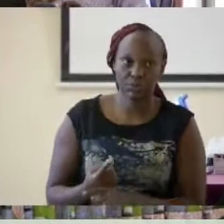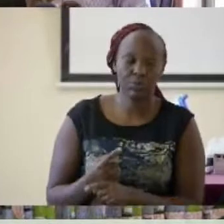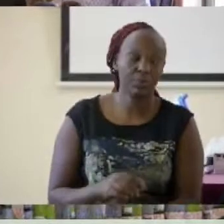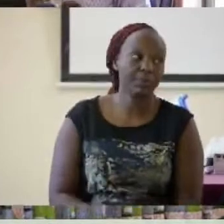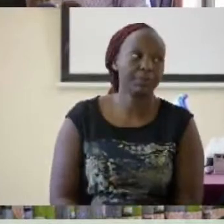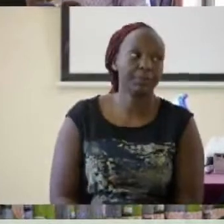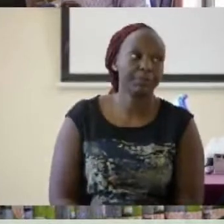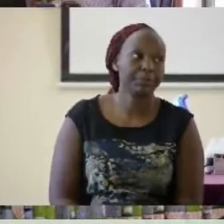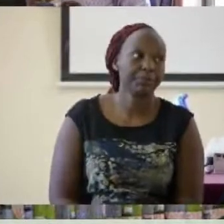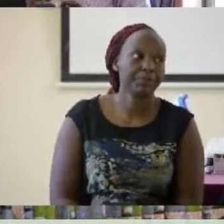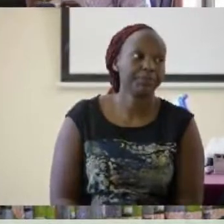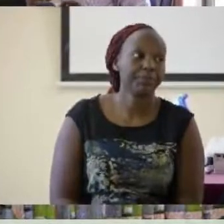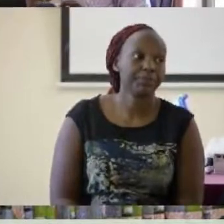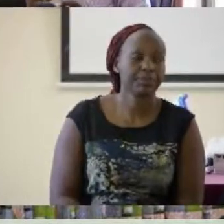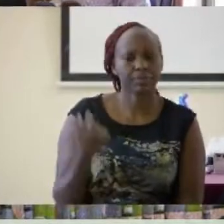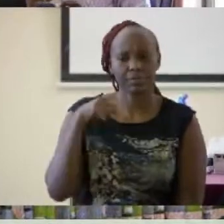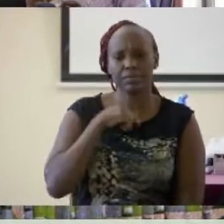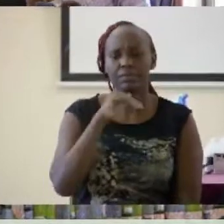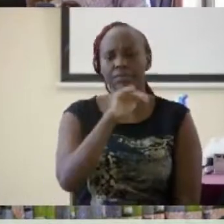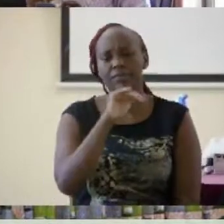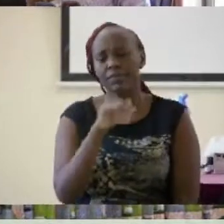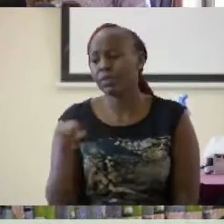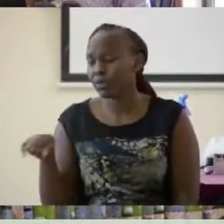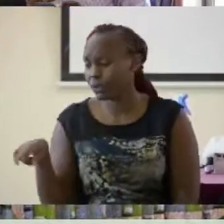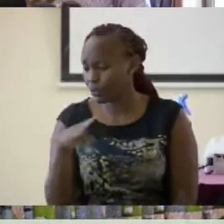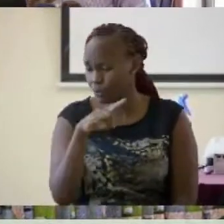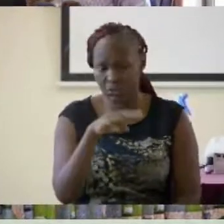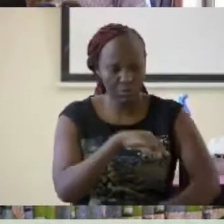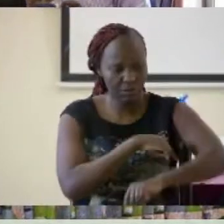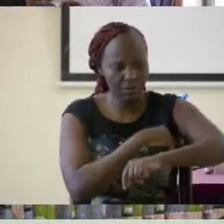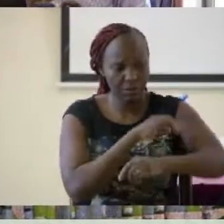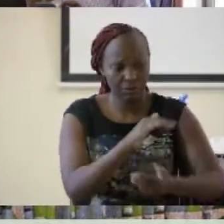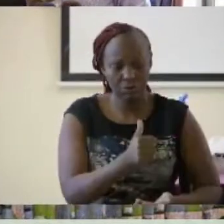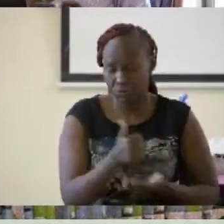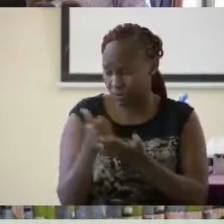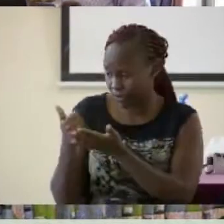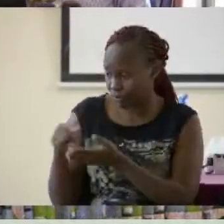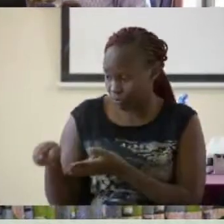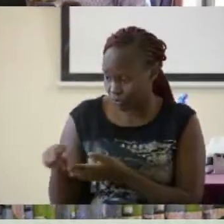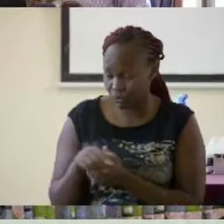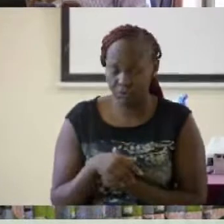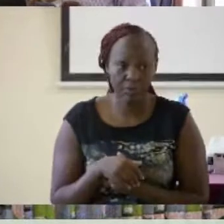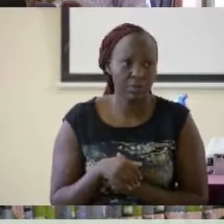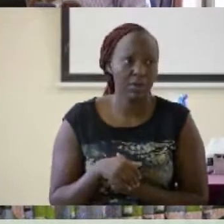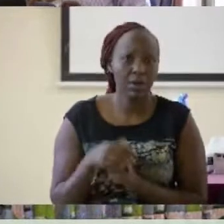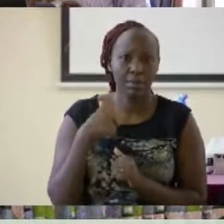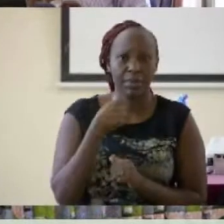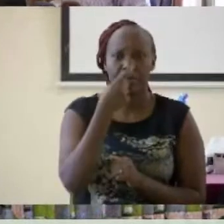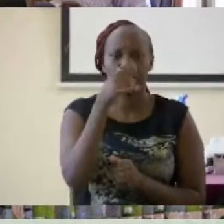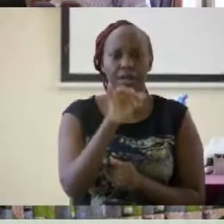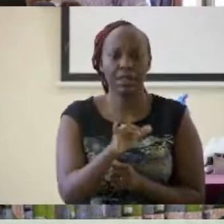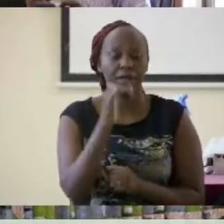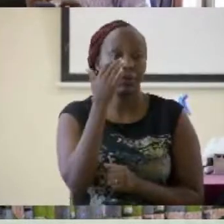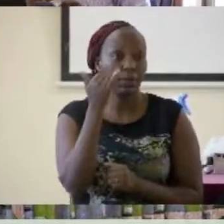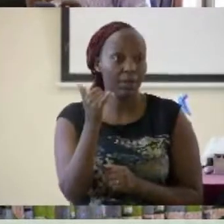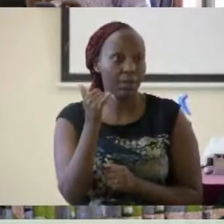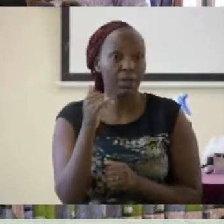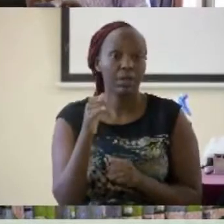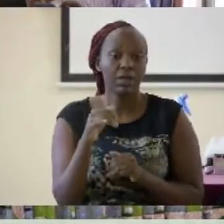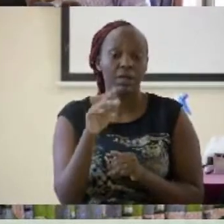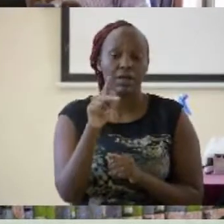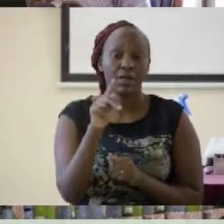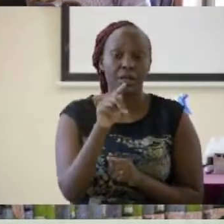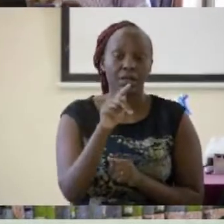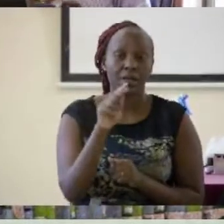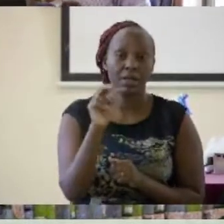So now, we then asked, did you go to the chief to help you? And I'm mentioning this because of Kennedy and